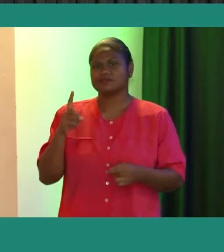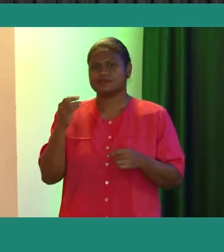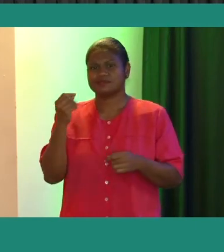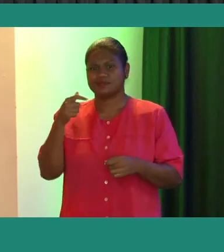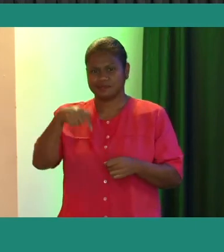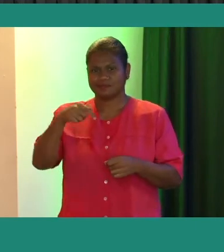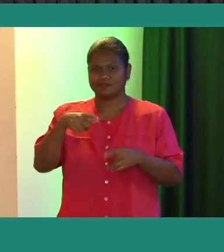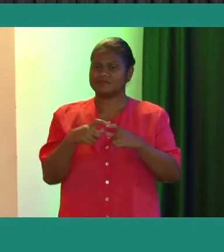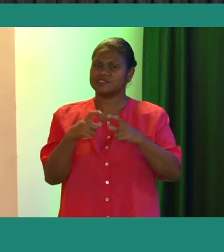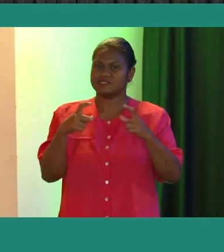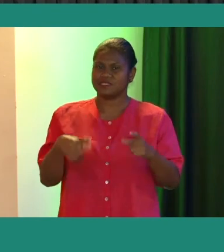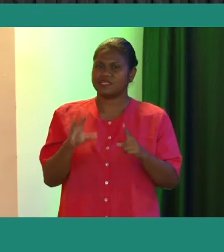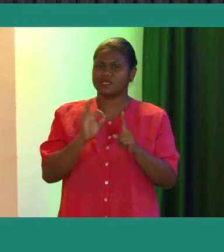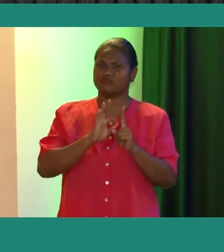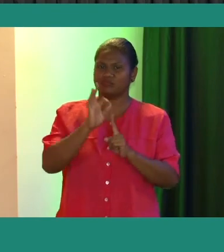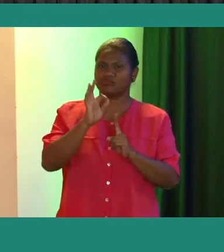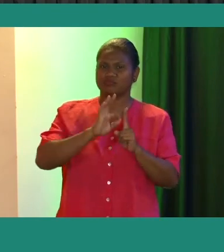it's not